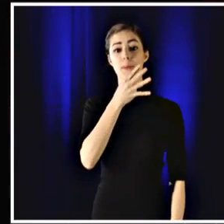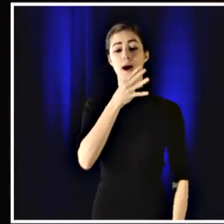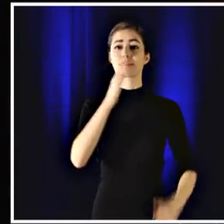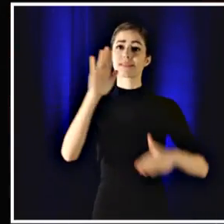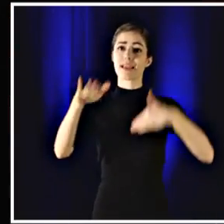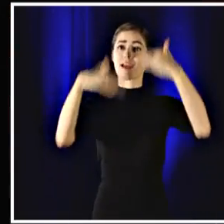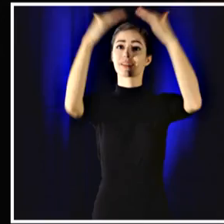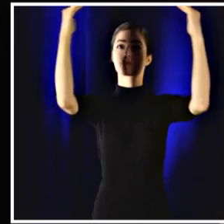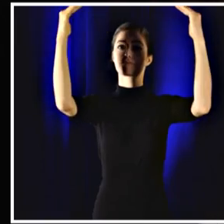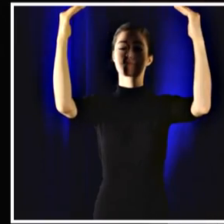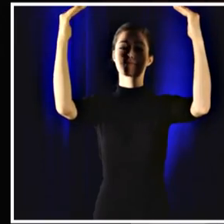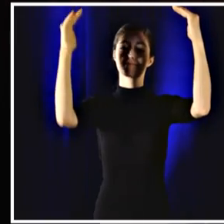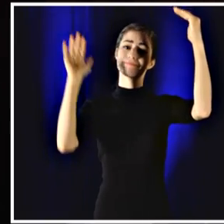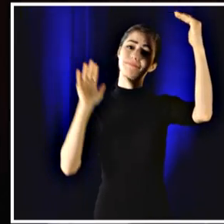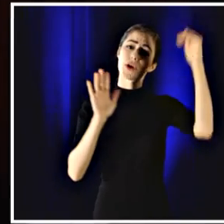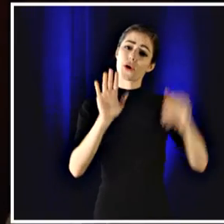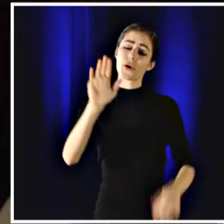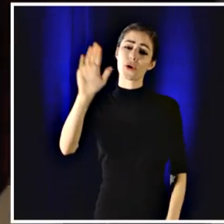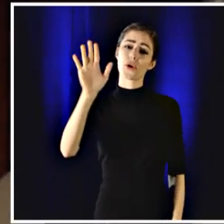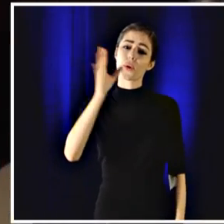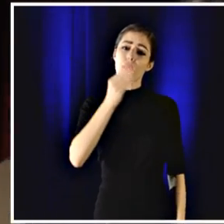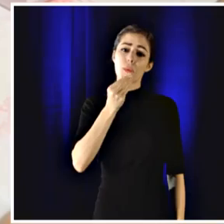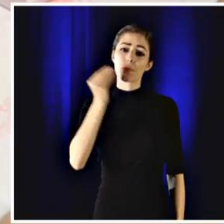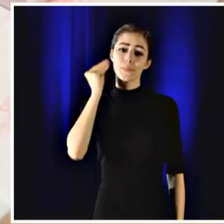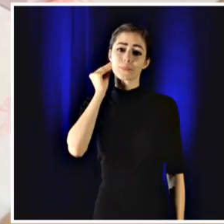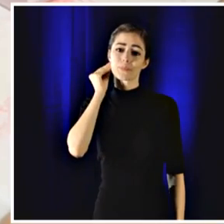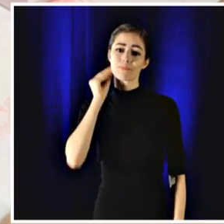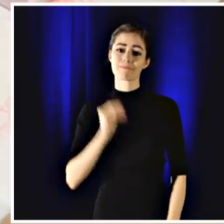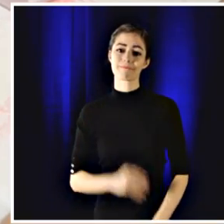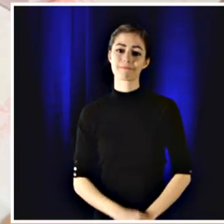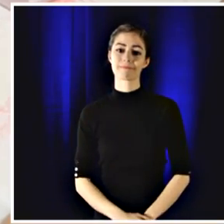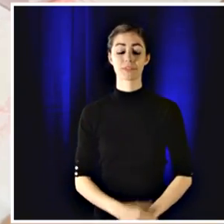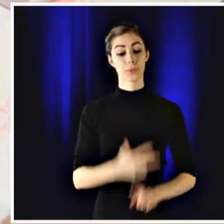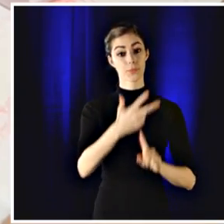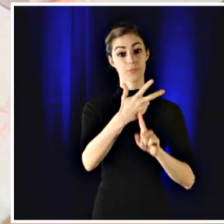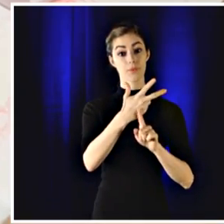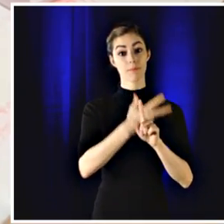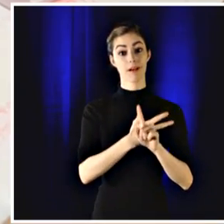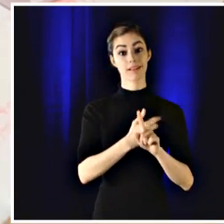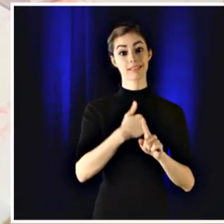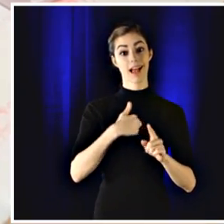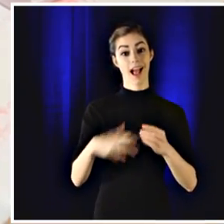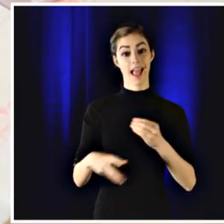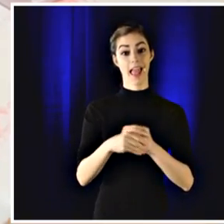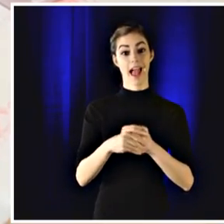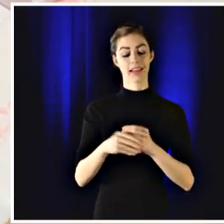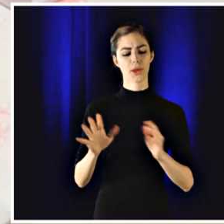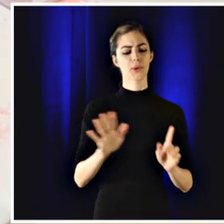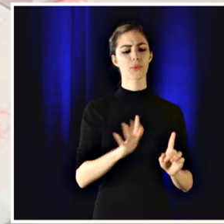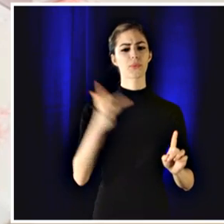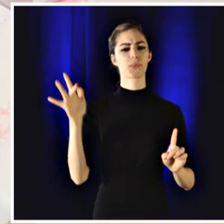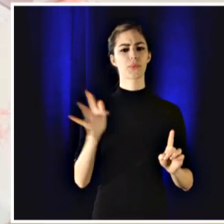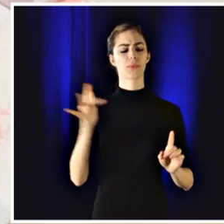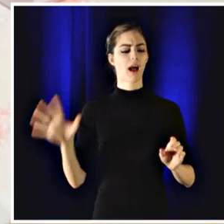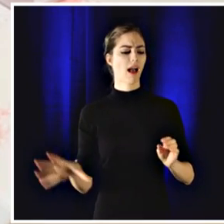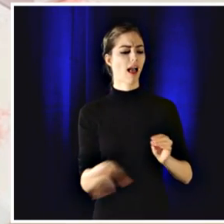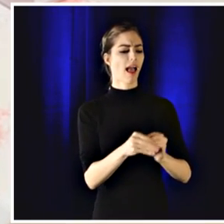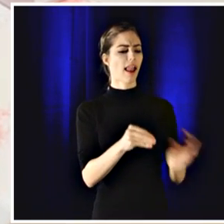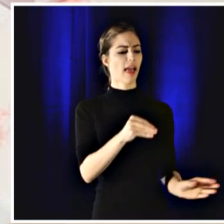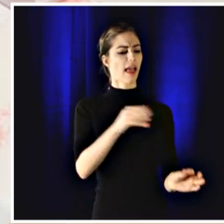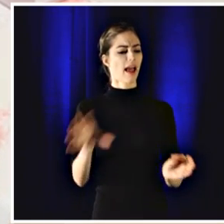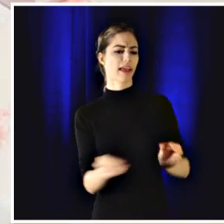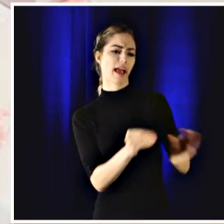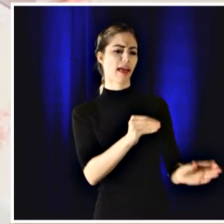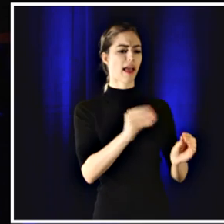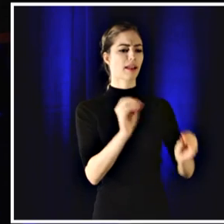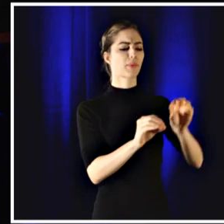of it. And so, over the course of 3 months, I applied one piece of glitter at a time to this pair of shoes until they